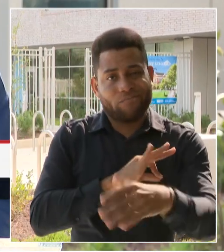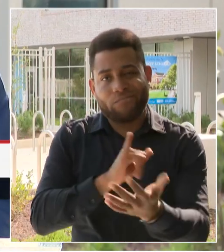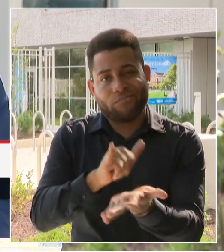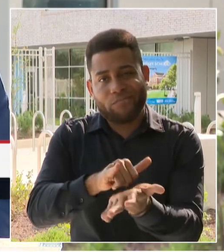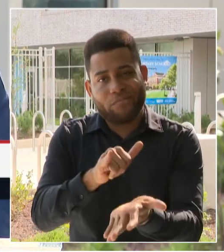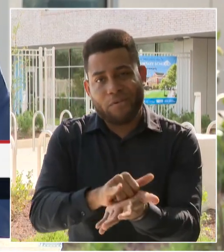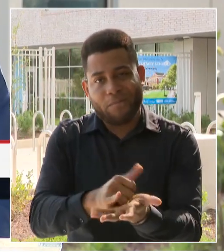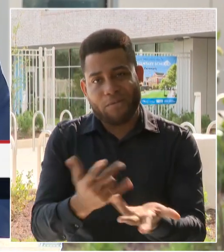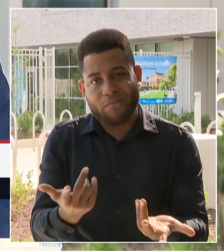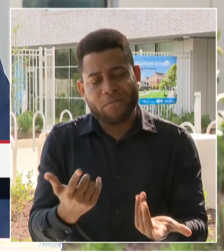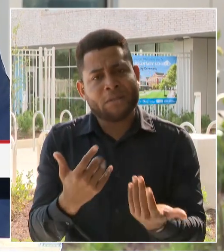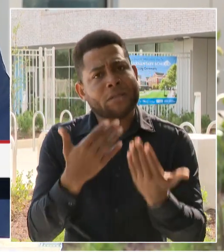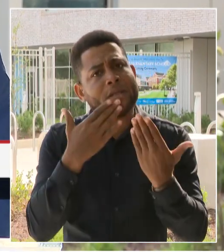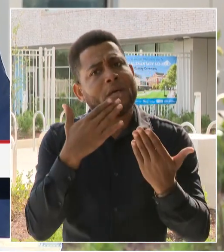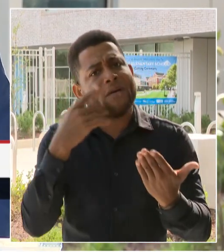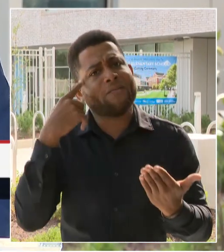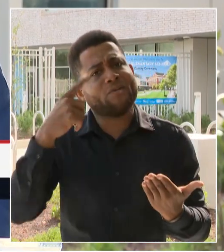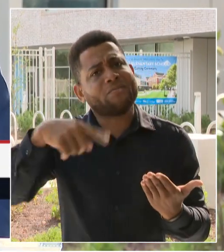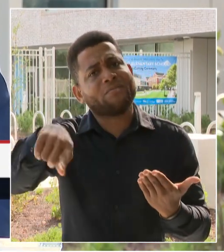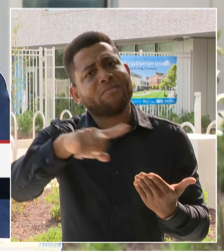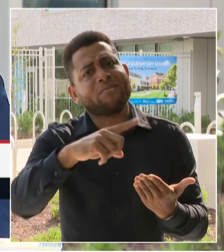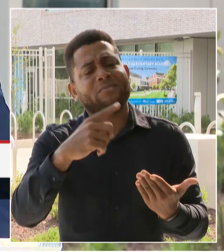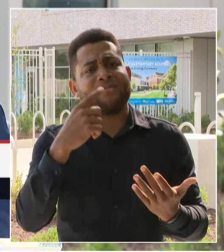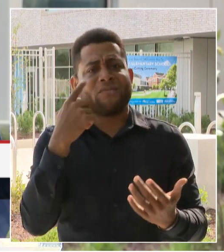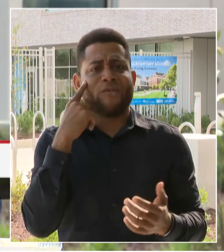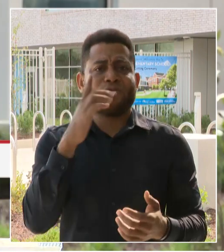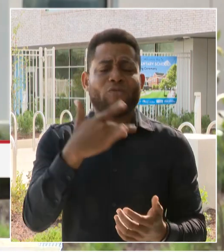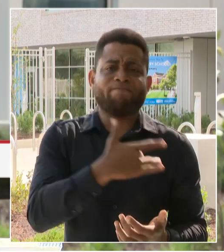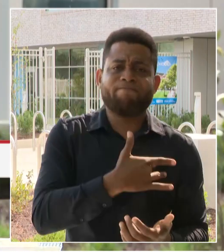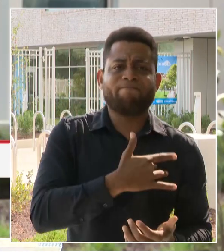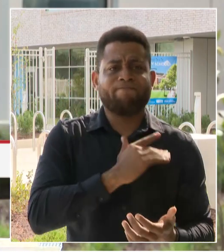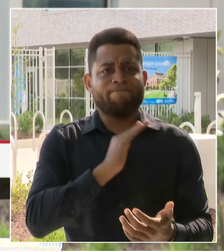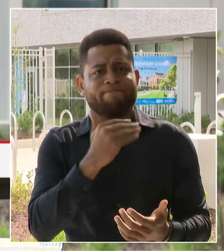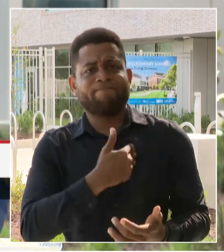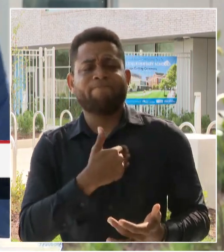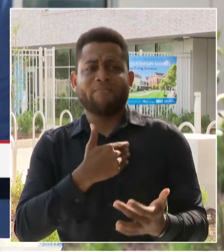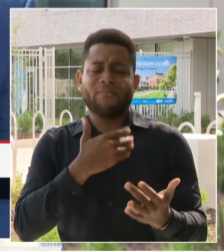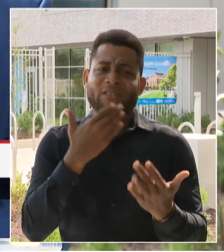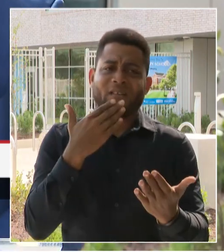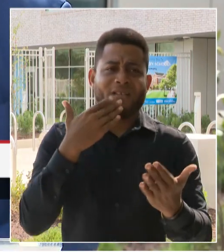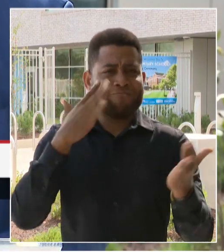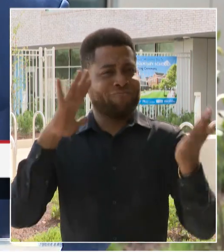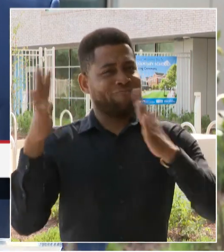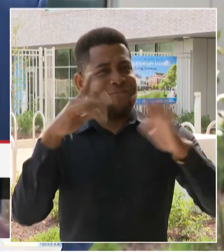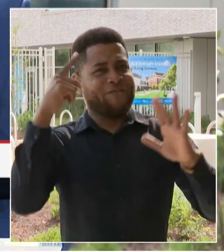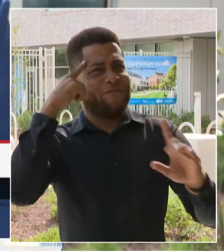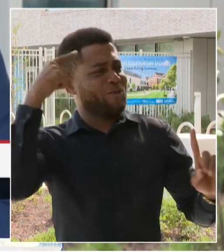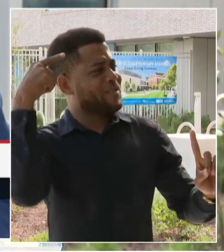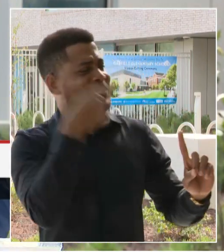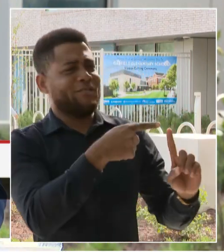of our community. Let's give it up nice and loud for the Garfield Village.